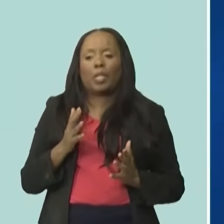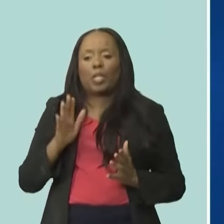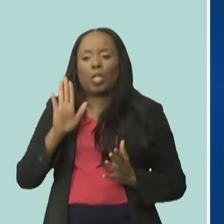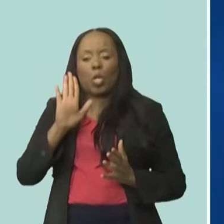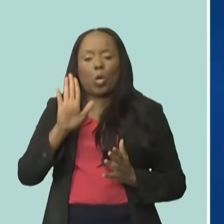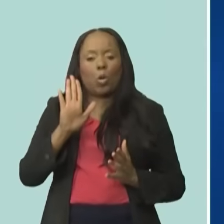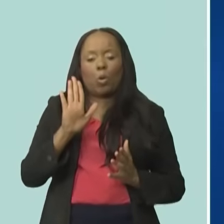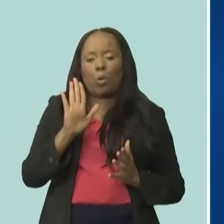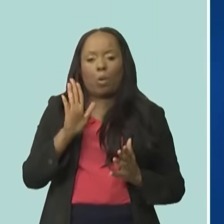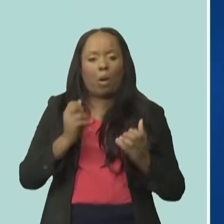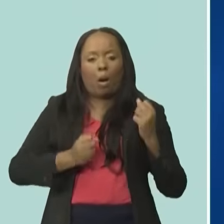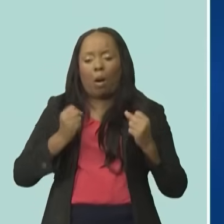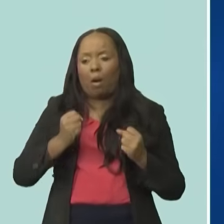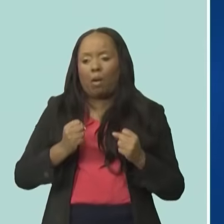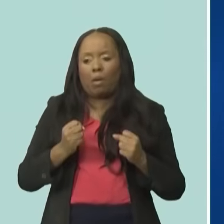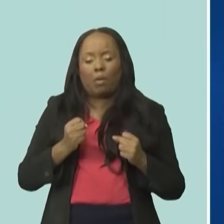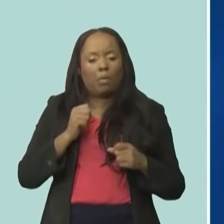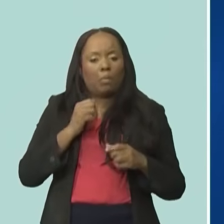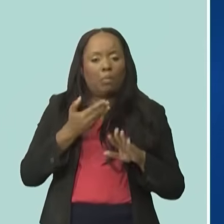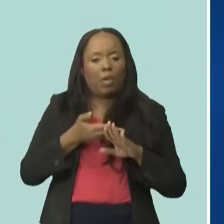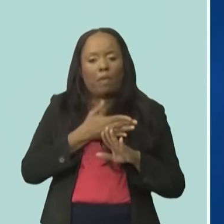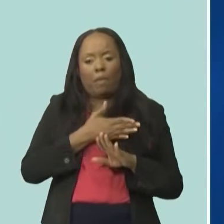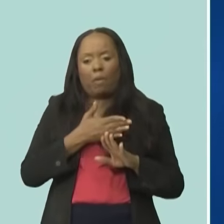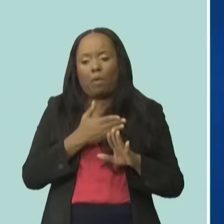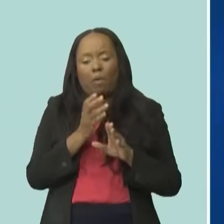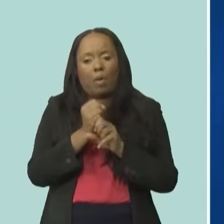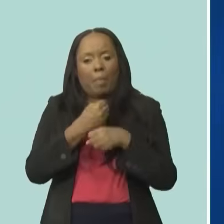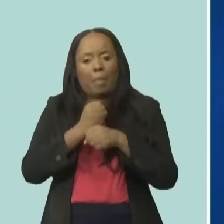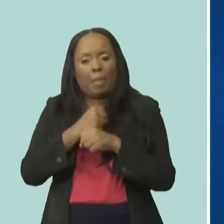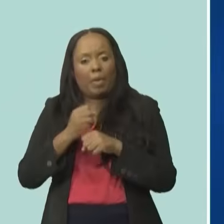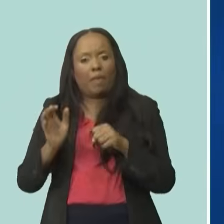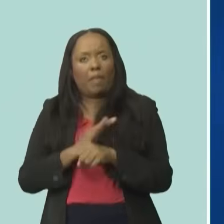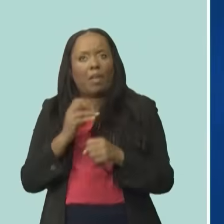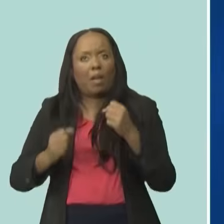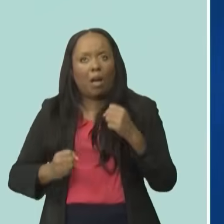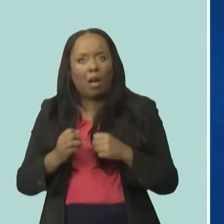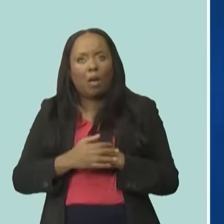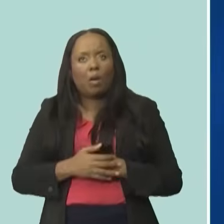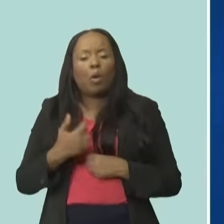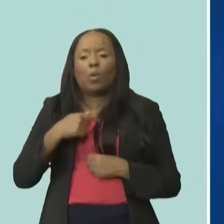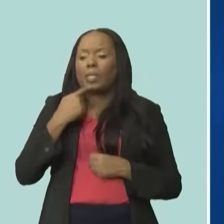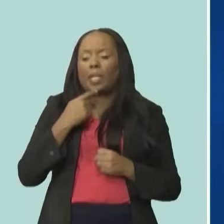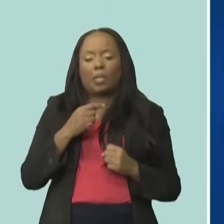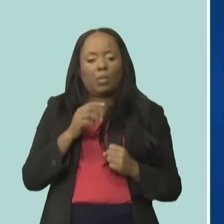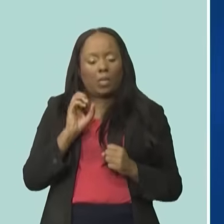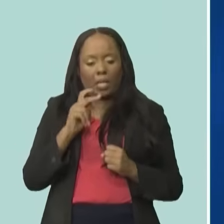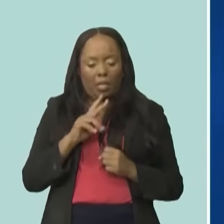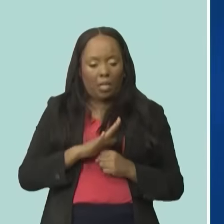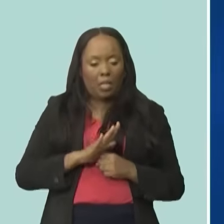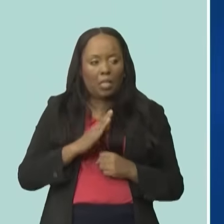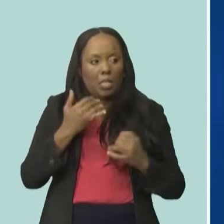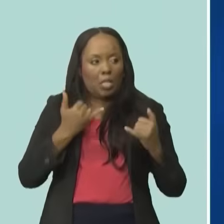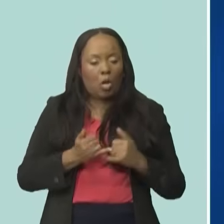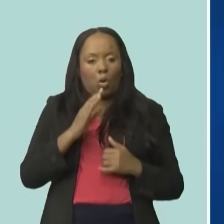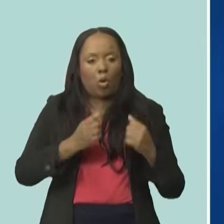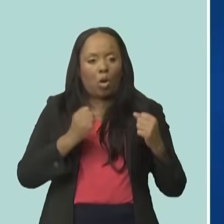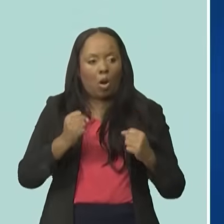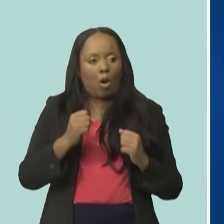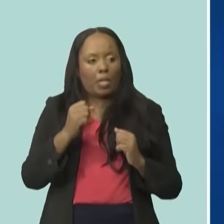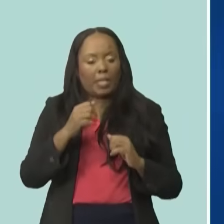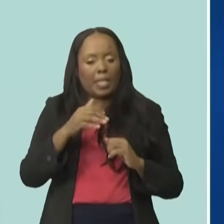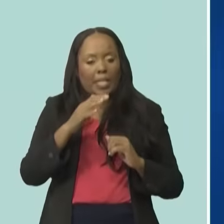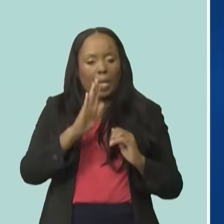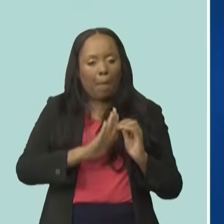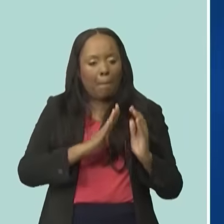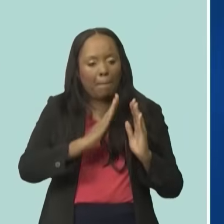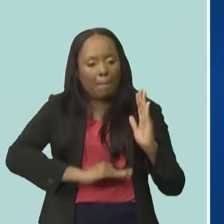with you, the customer. So you don't have to call and ask. We'll tell you. Your car just went into the paint booth. Your car is in the prep room. Your